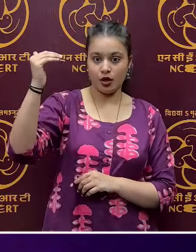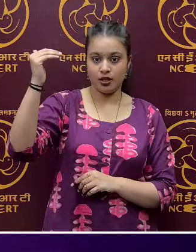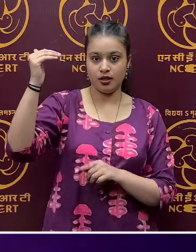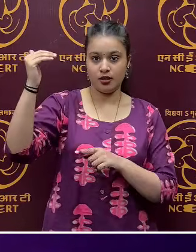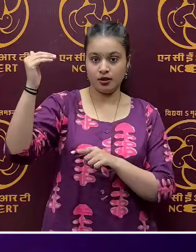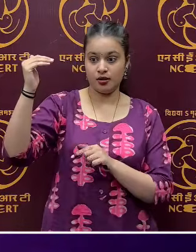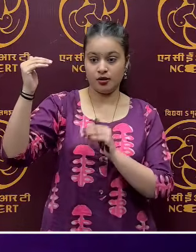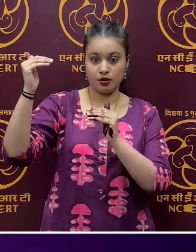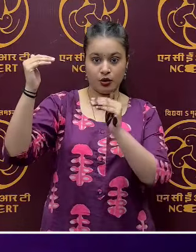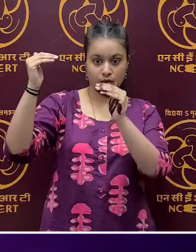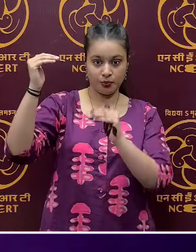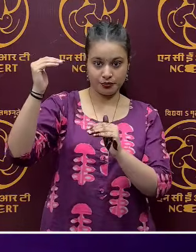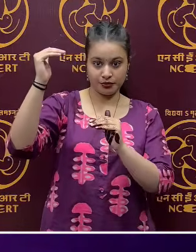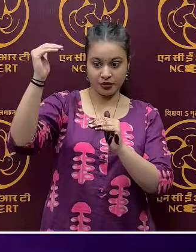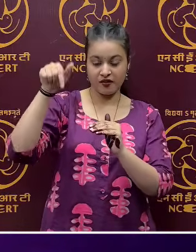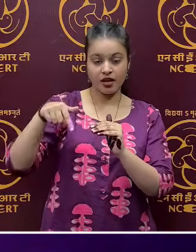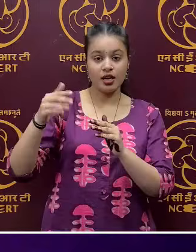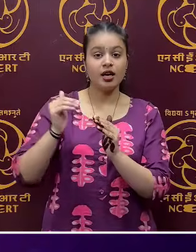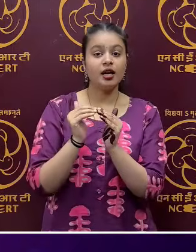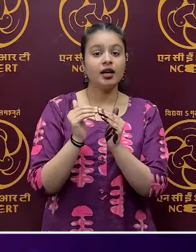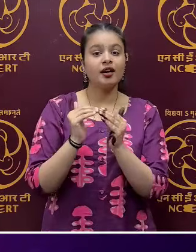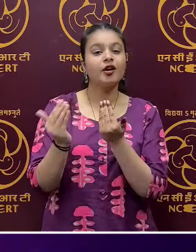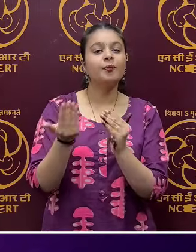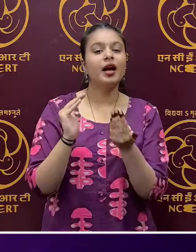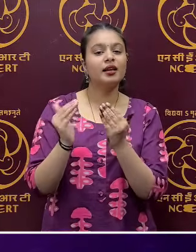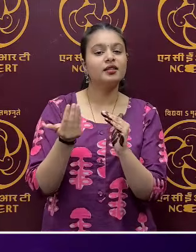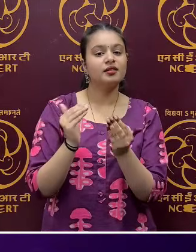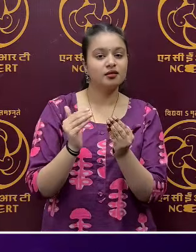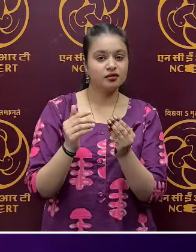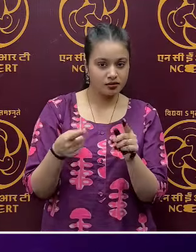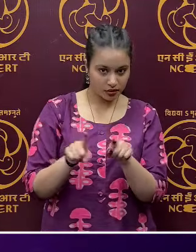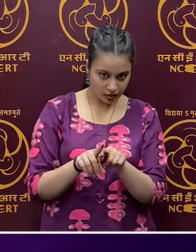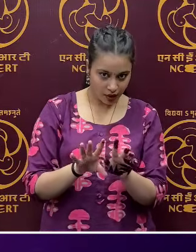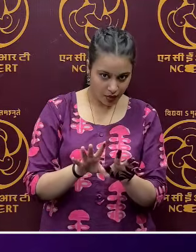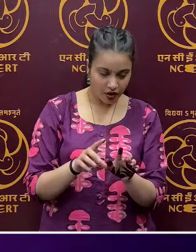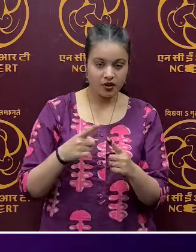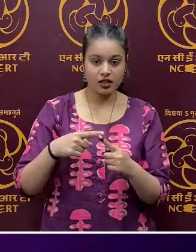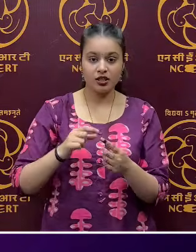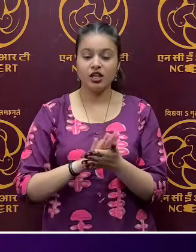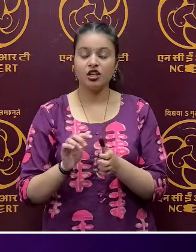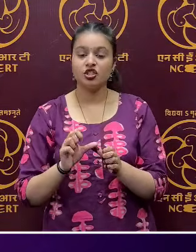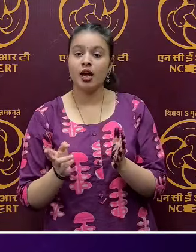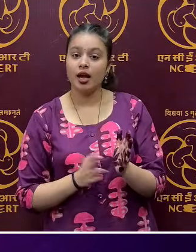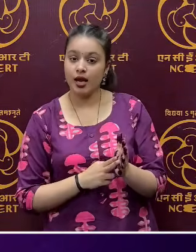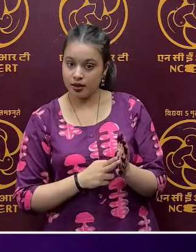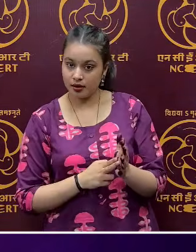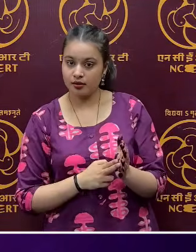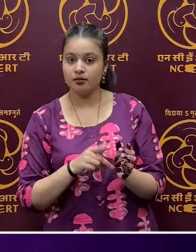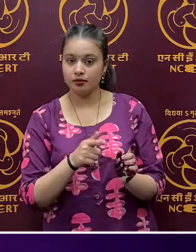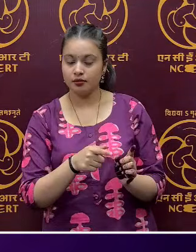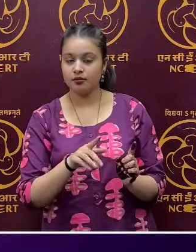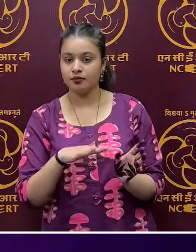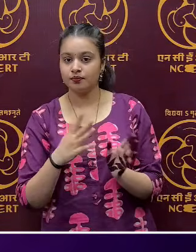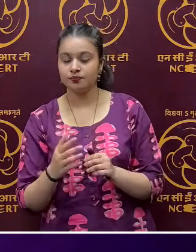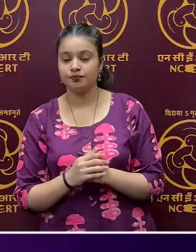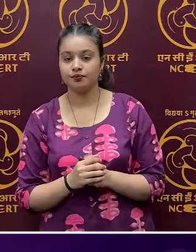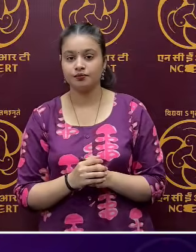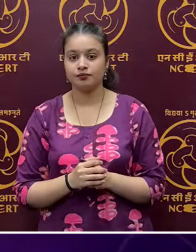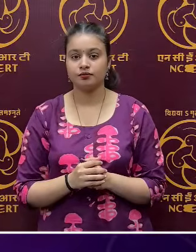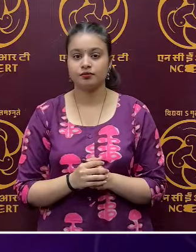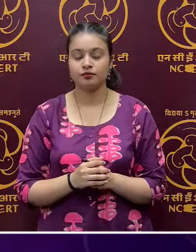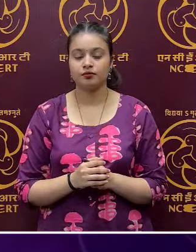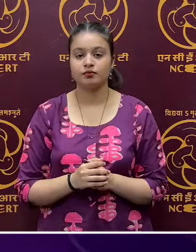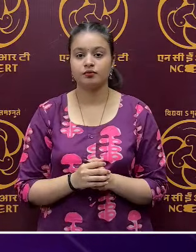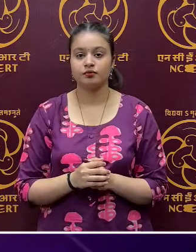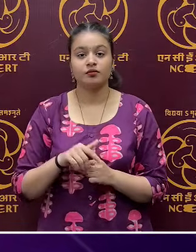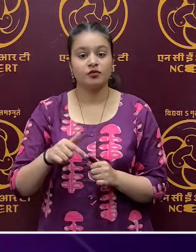it is also a different kind of comparison which you have to remember. No sooner had the